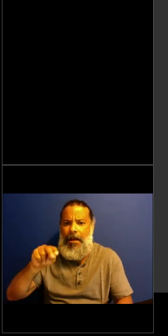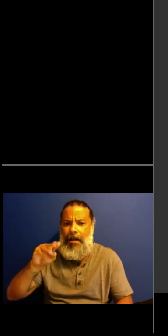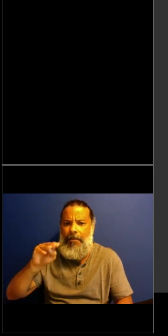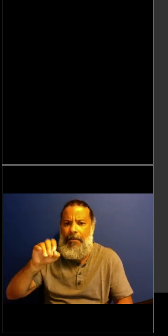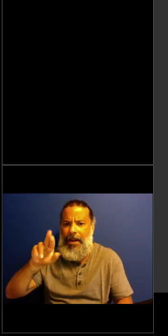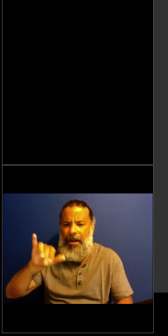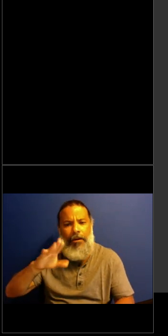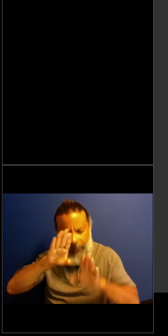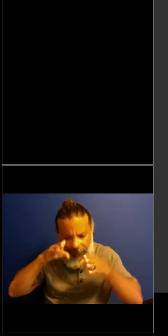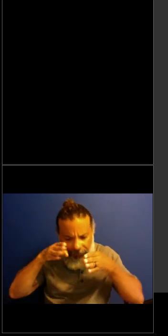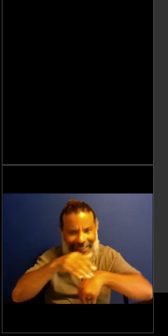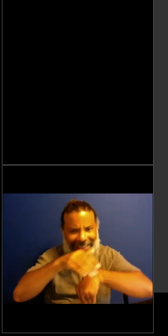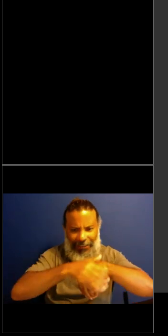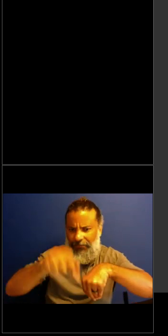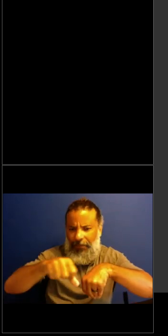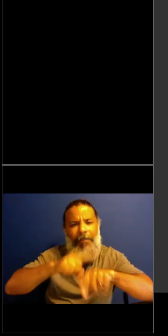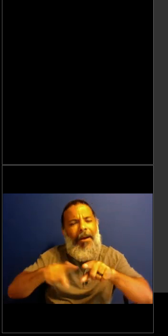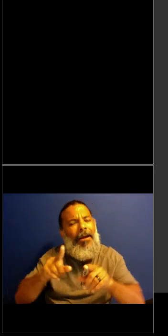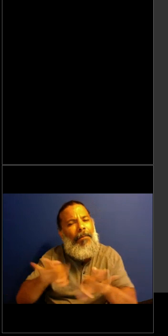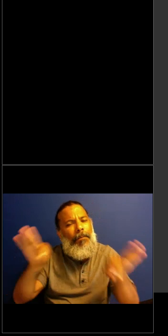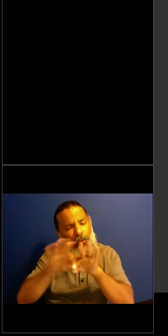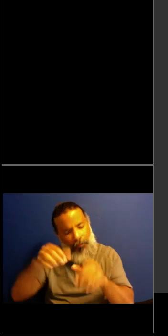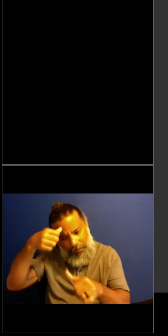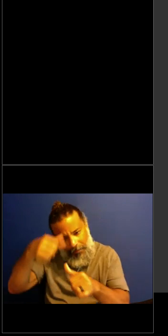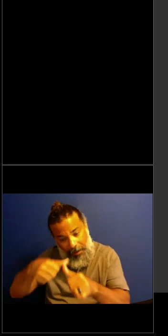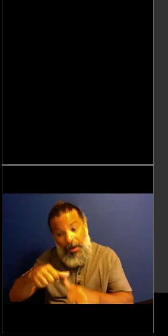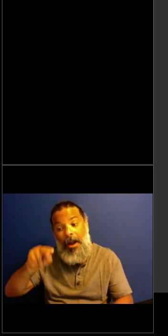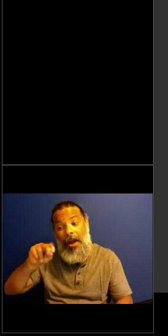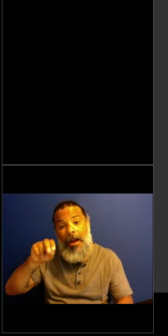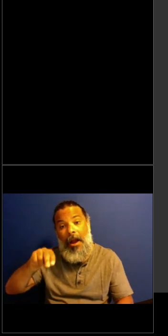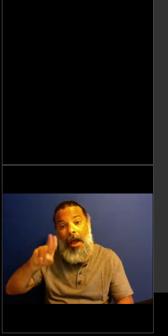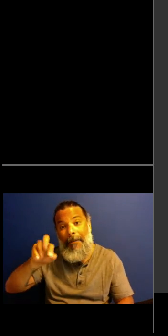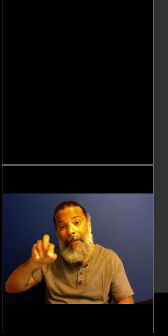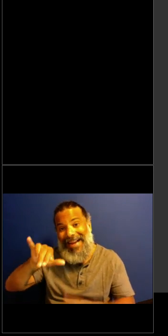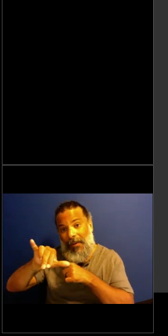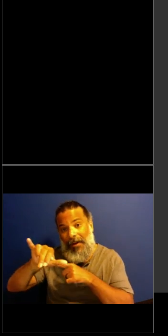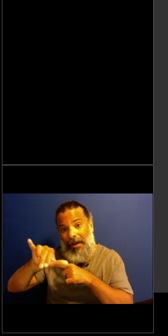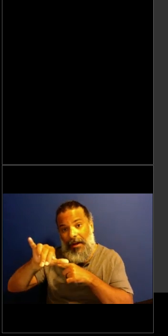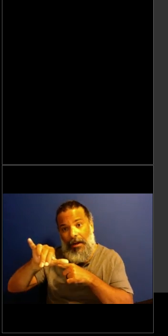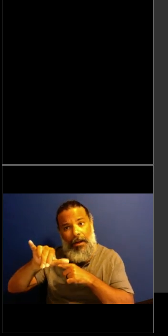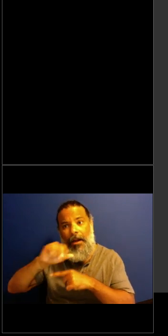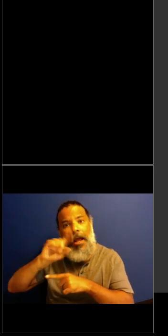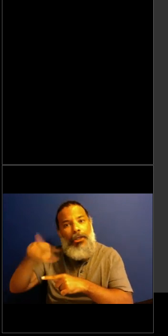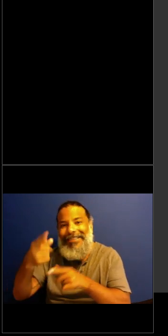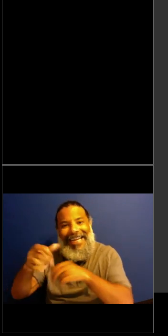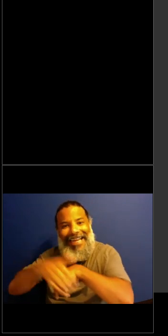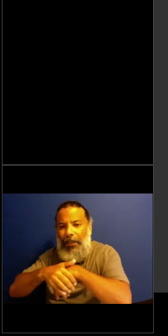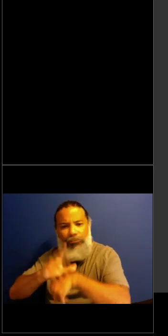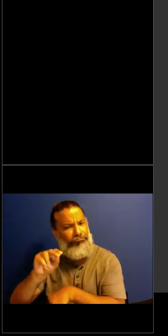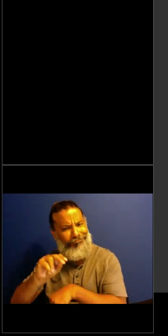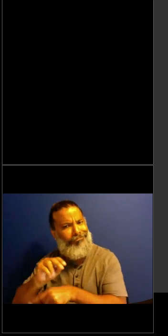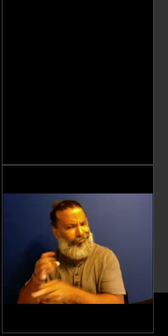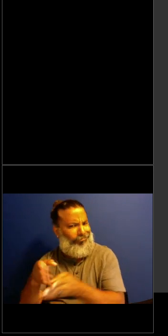English, but it's important to keep in mind that non-binariness is not at all an English-only phenomenon. And linguistic innovation